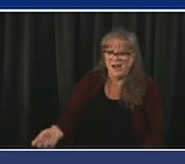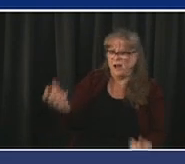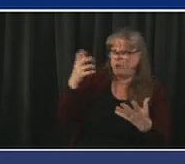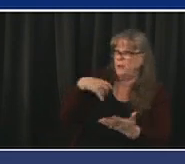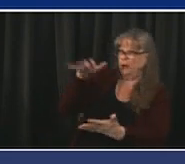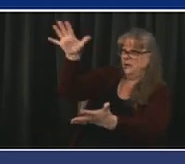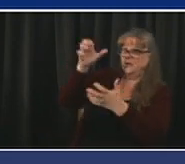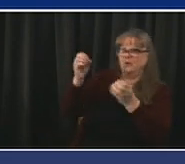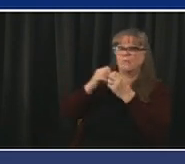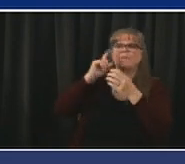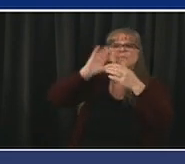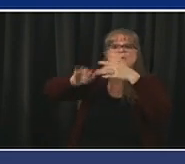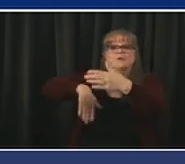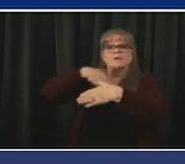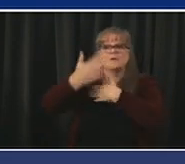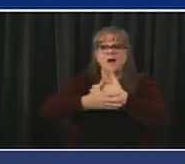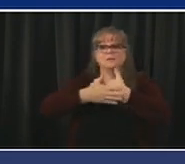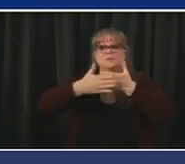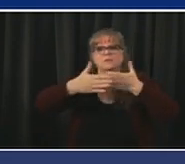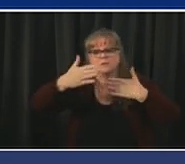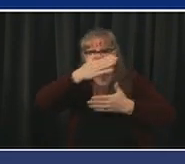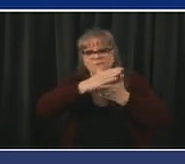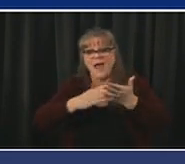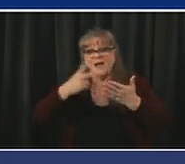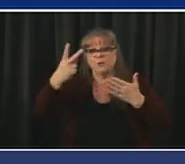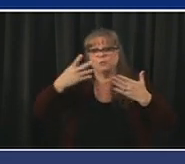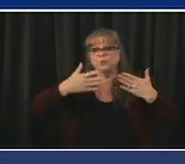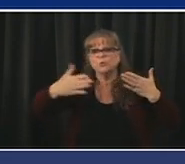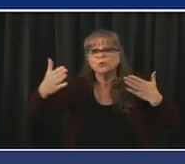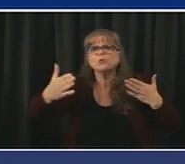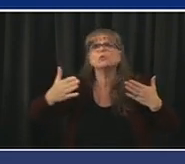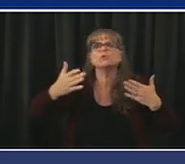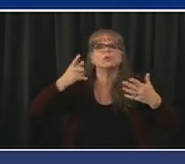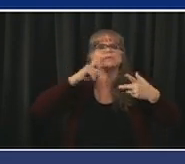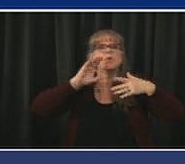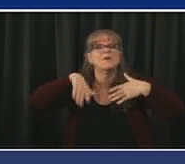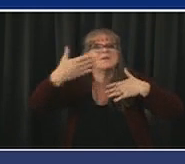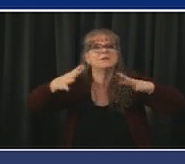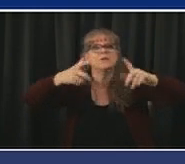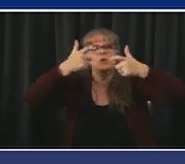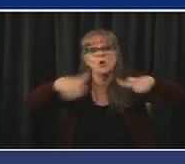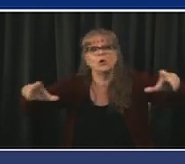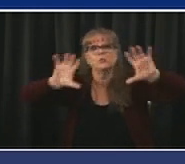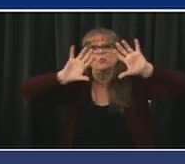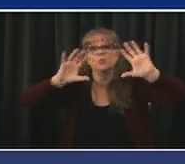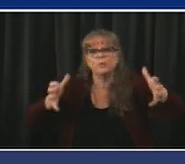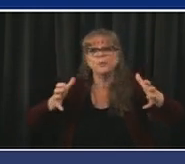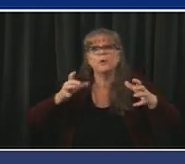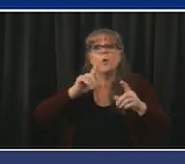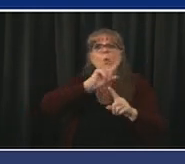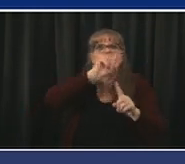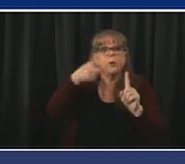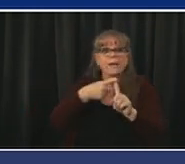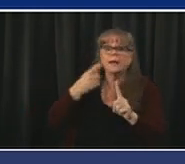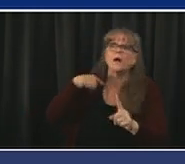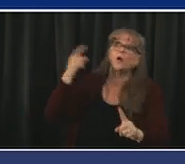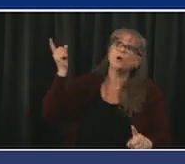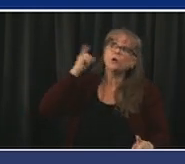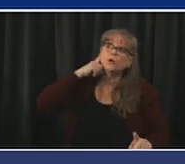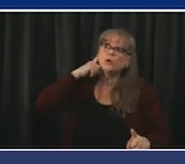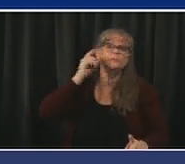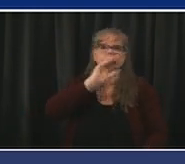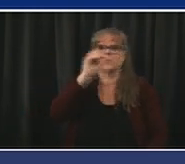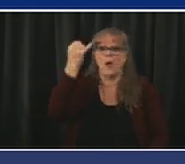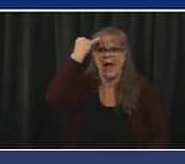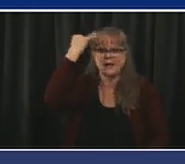the general public. We're still working to identify exactly when that will happen, and again, that is all pending federal